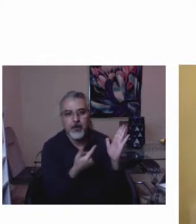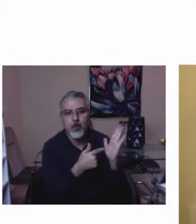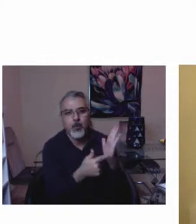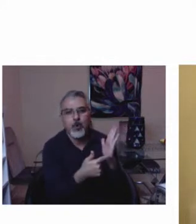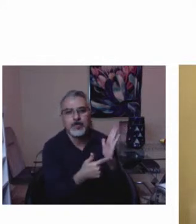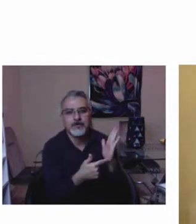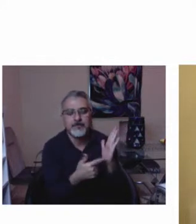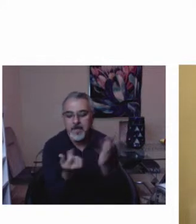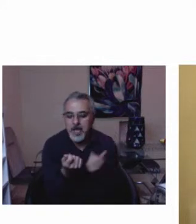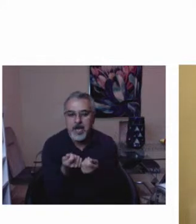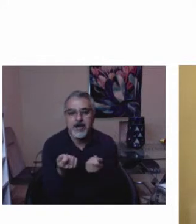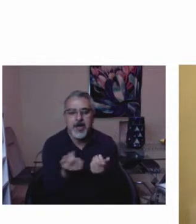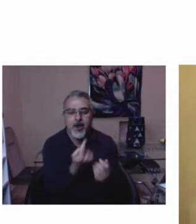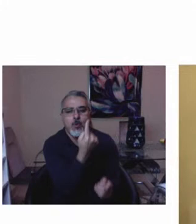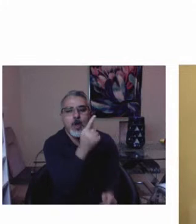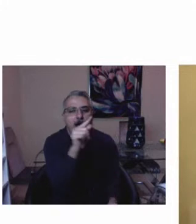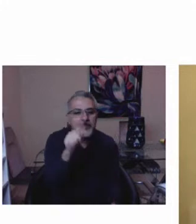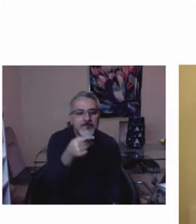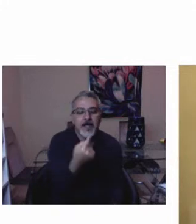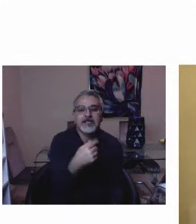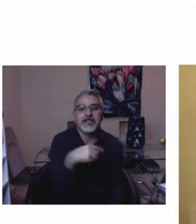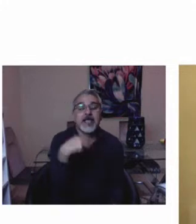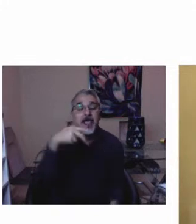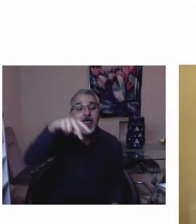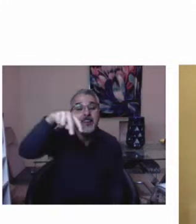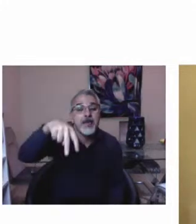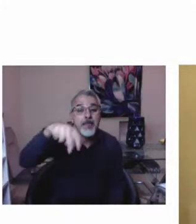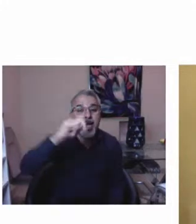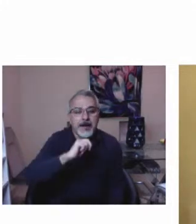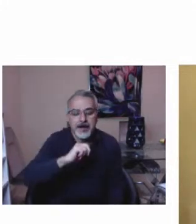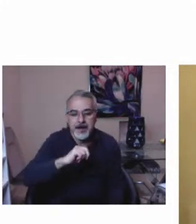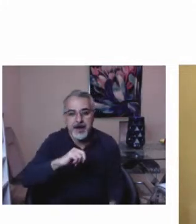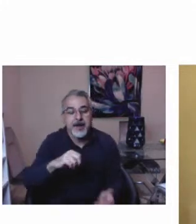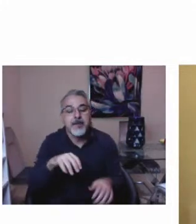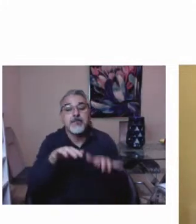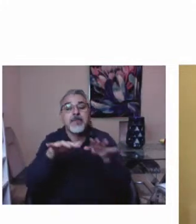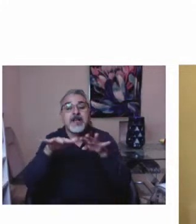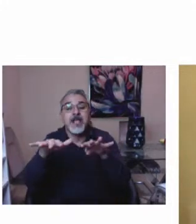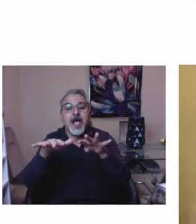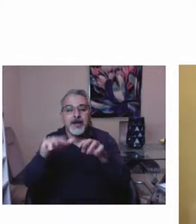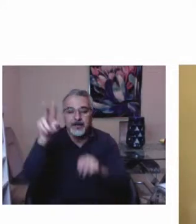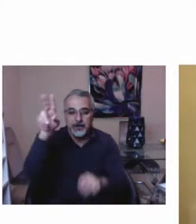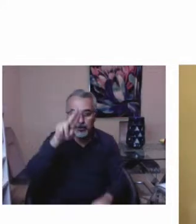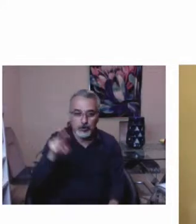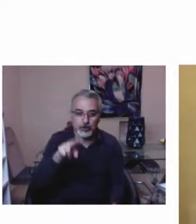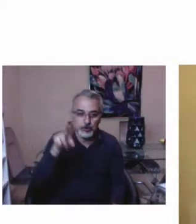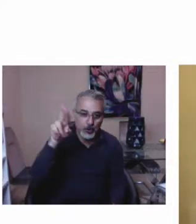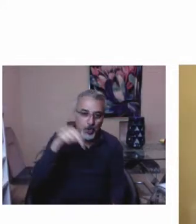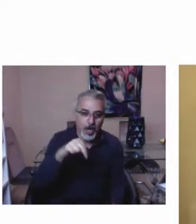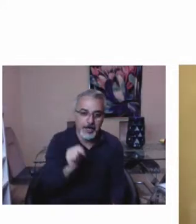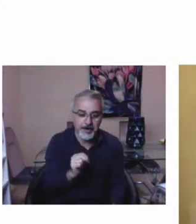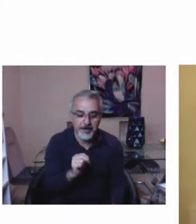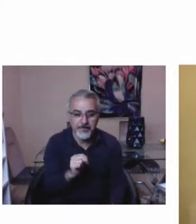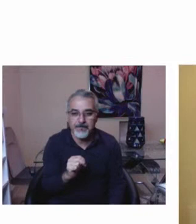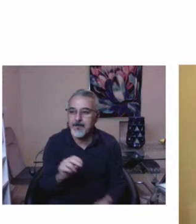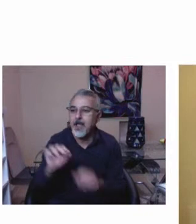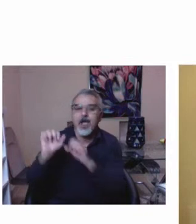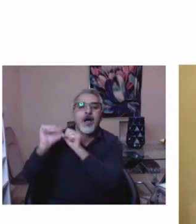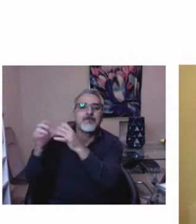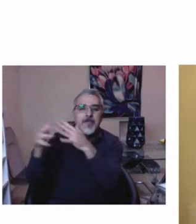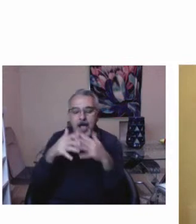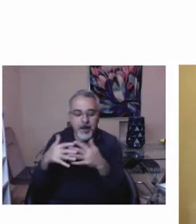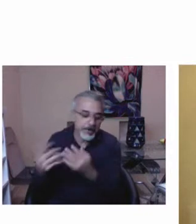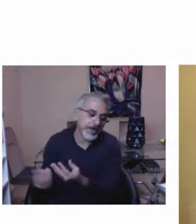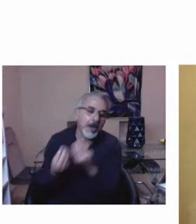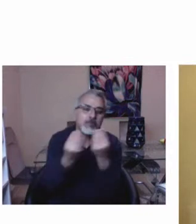10th anniversary, well, by now I mean 2015, and the 10th anniversary of the YPS agenda, which may have been pushed a little bit because of COVID.